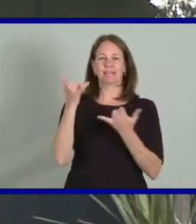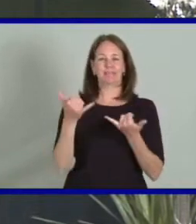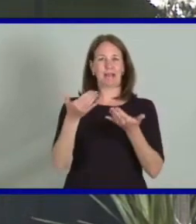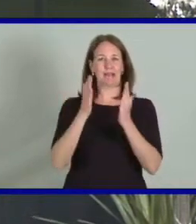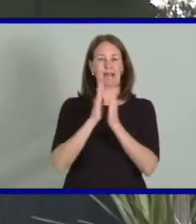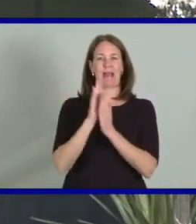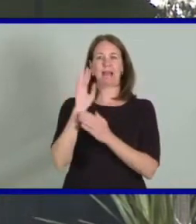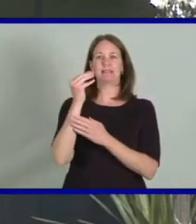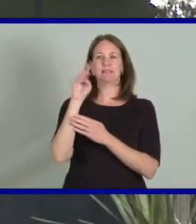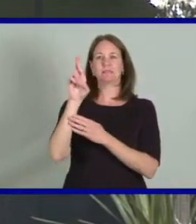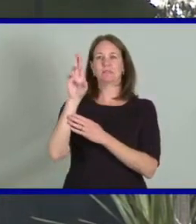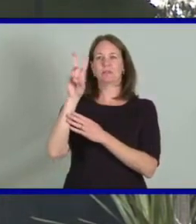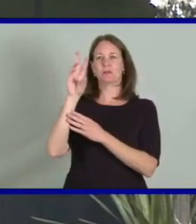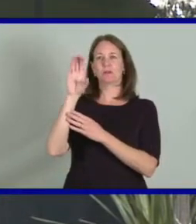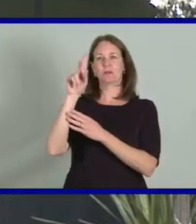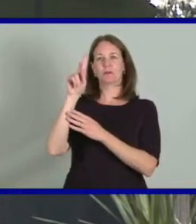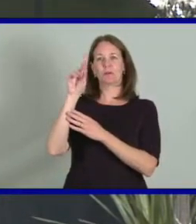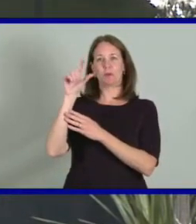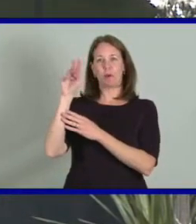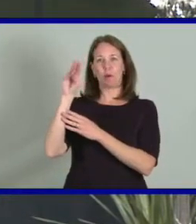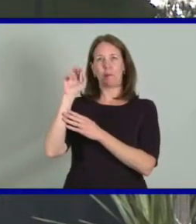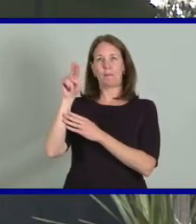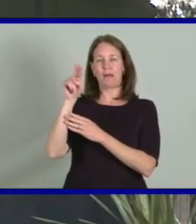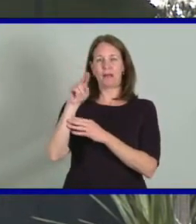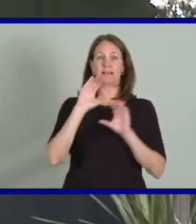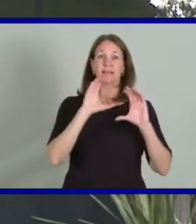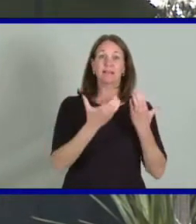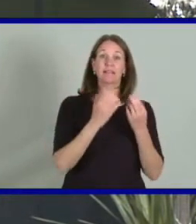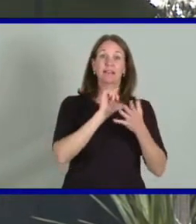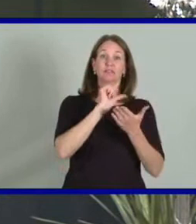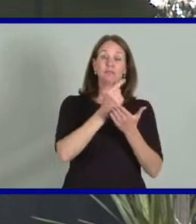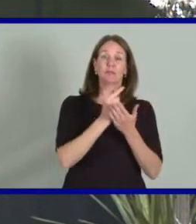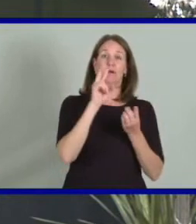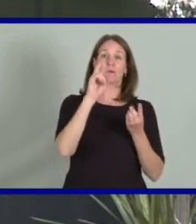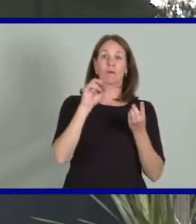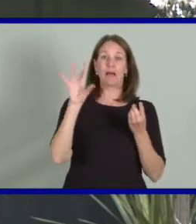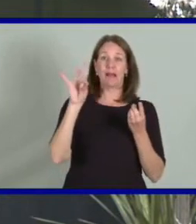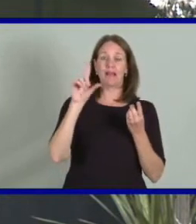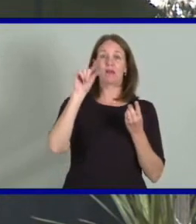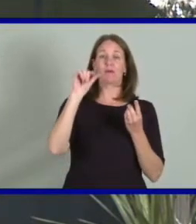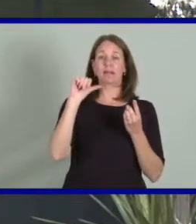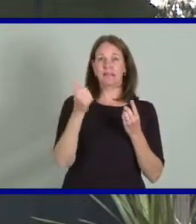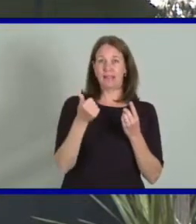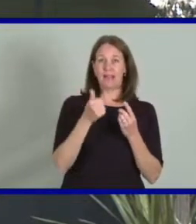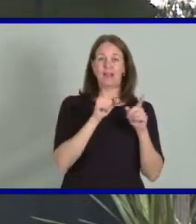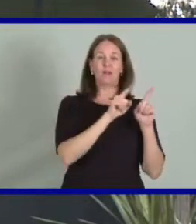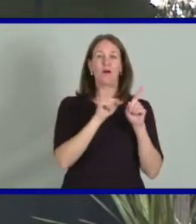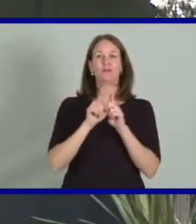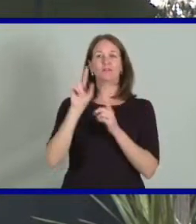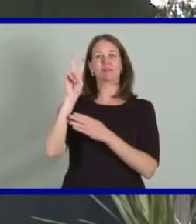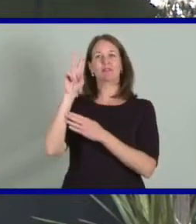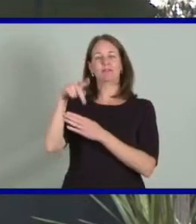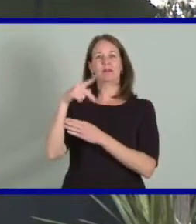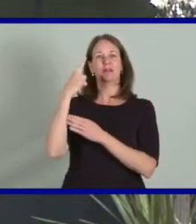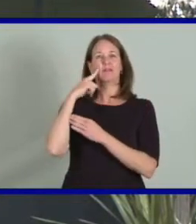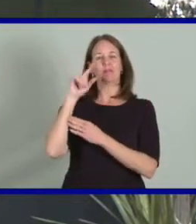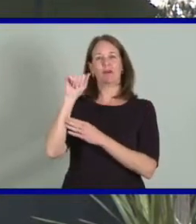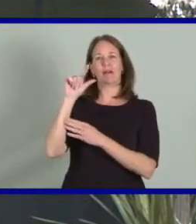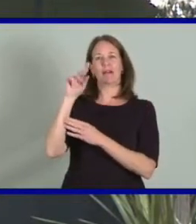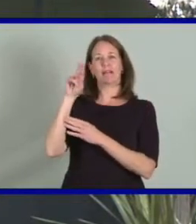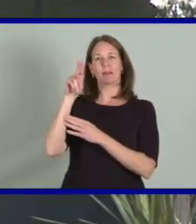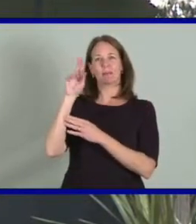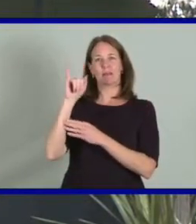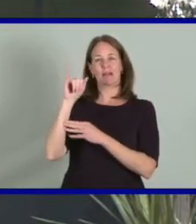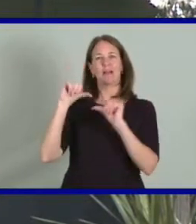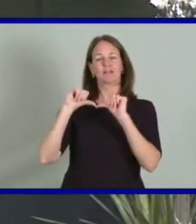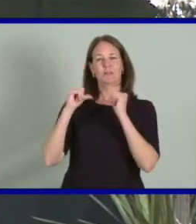of 2008 and 2010, and Assistant Vice President of Alumni Relations and Executive Director of the